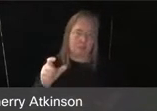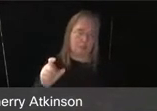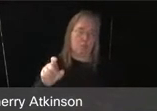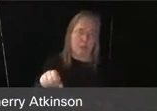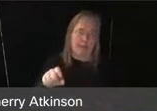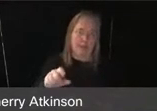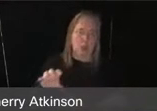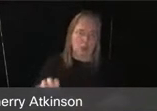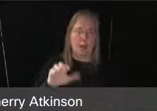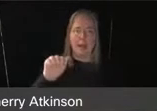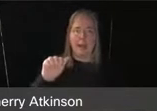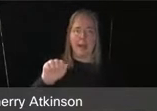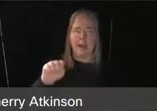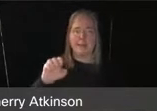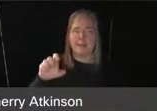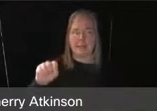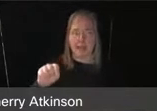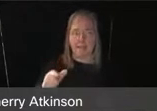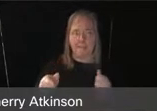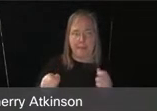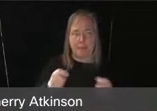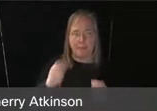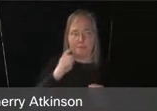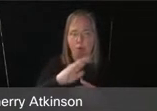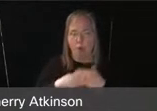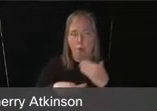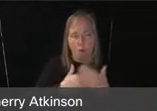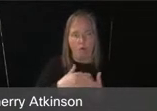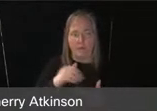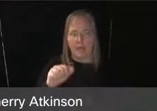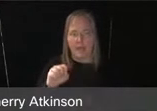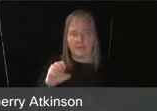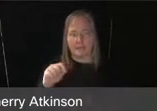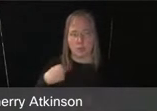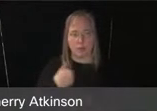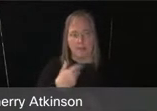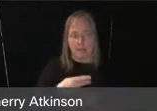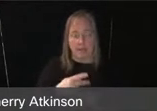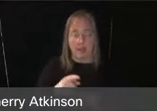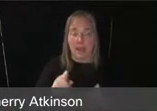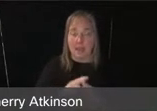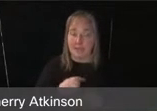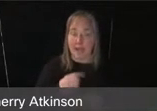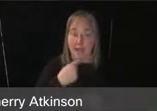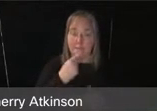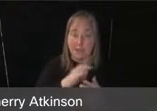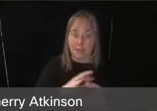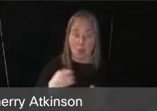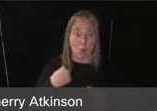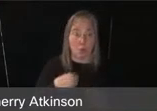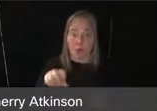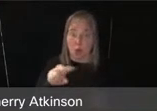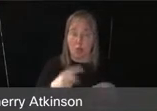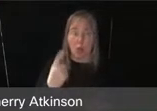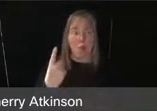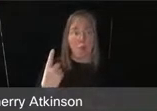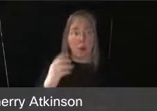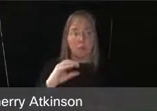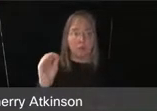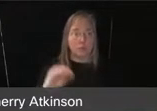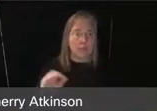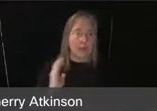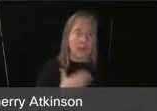an asset management for all the assets that we maintain. As I mentioned, we only looked at 1% of our road storm drain